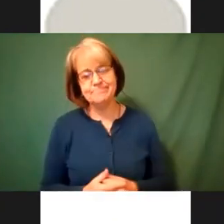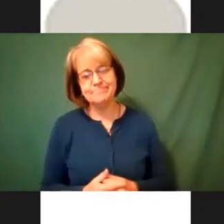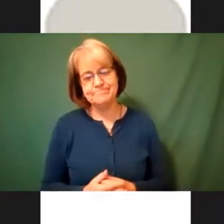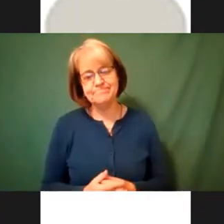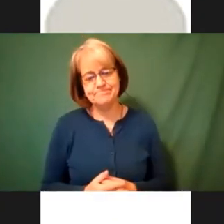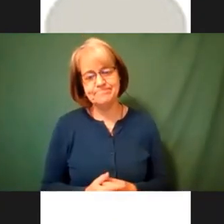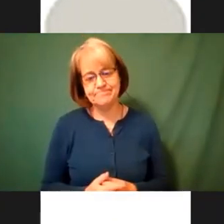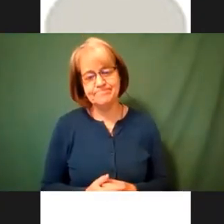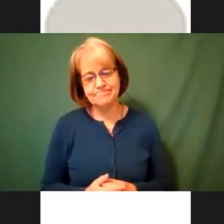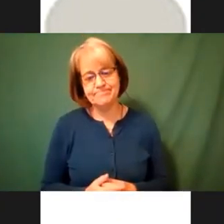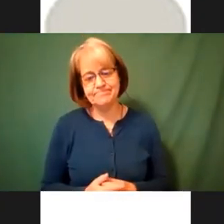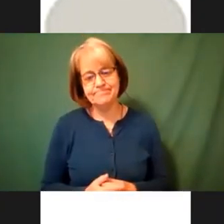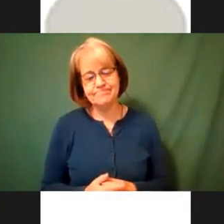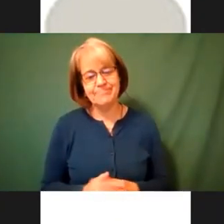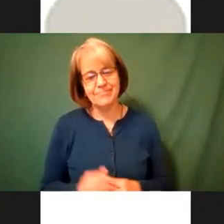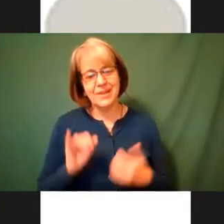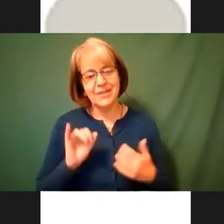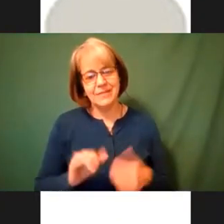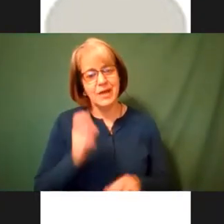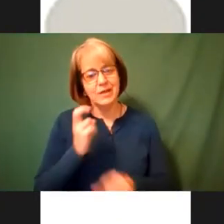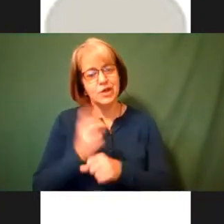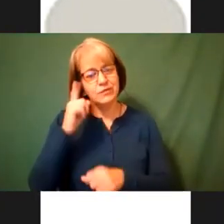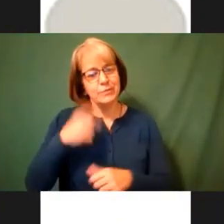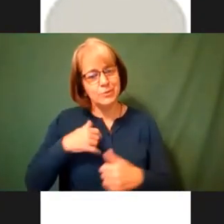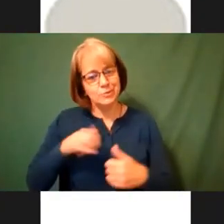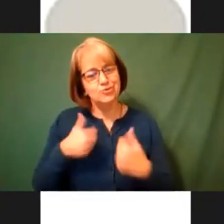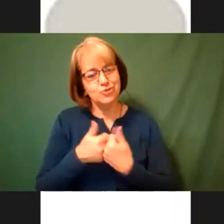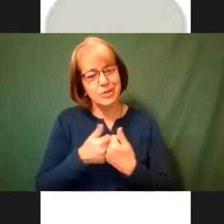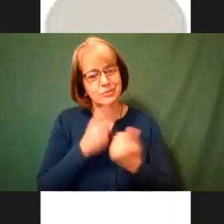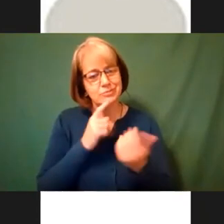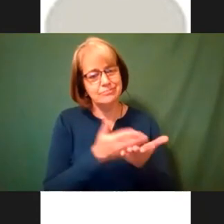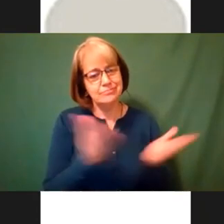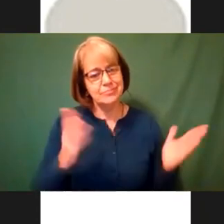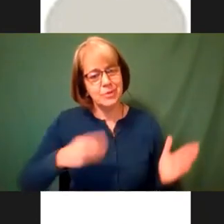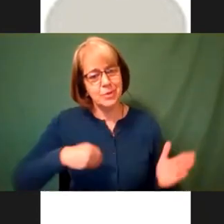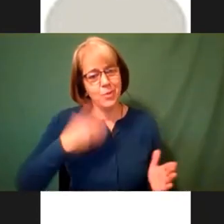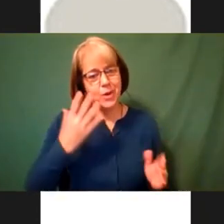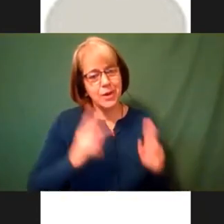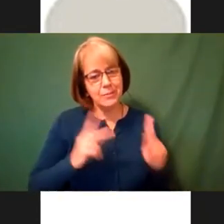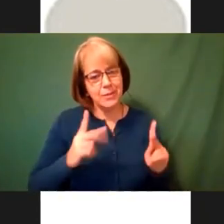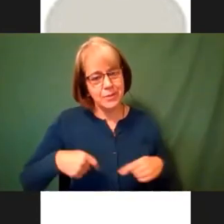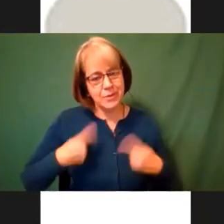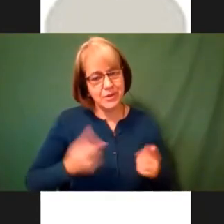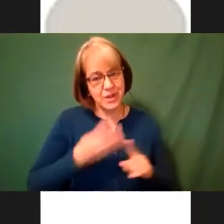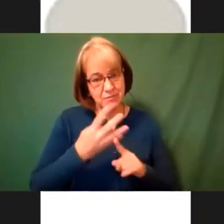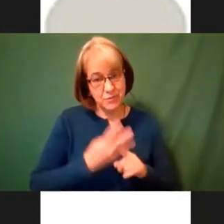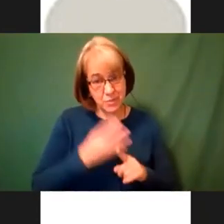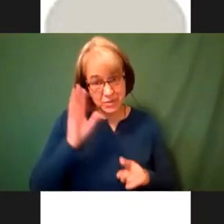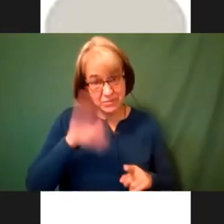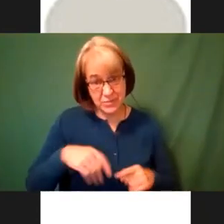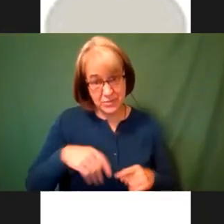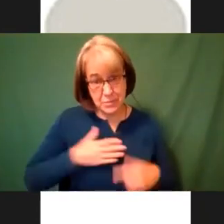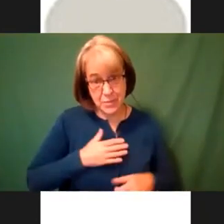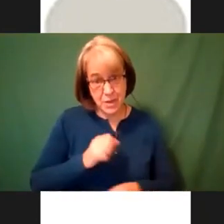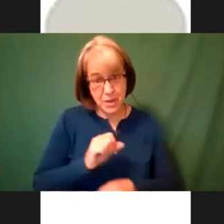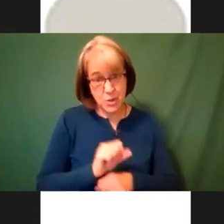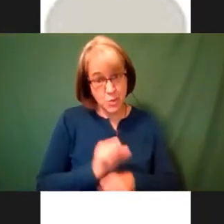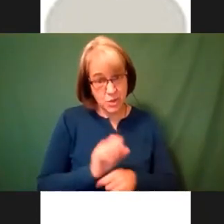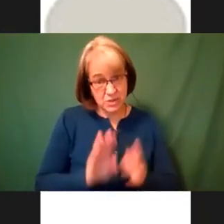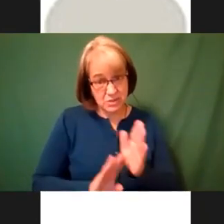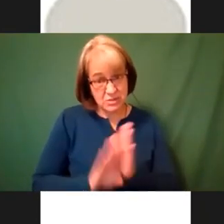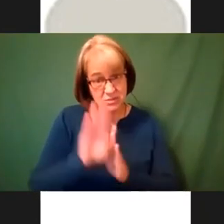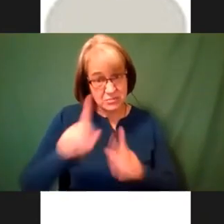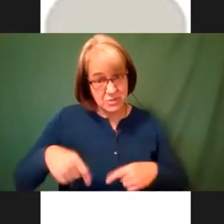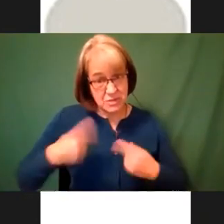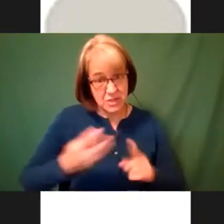that I say when I'm working with predominantly white groups, particularly the last 4 months, because I don't know about you too, but my work is blown out of the water. Like I have